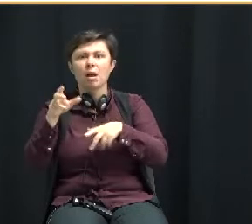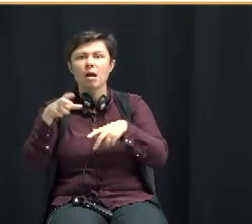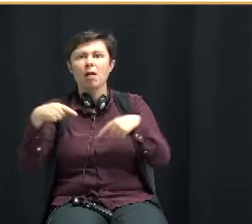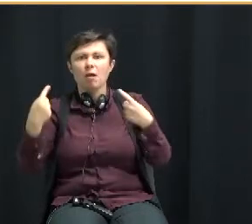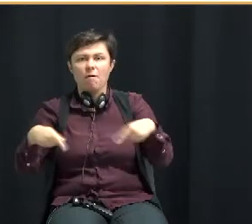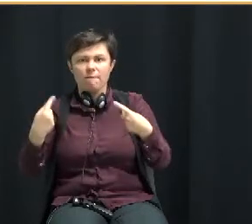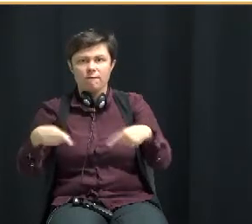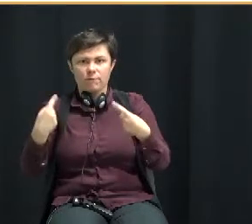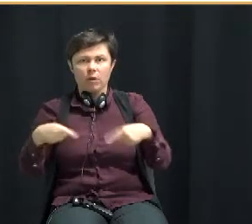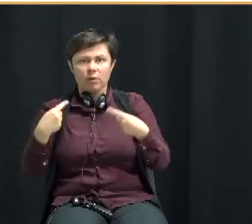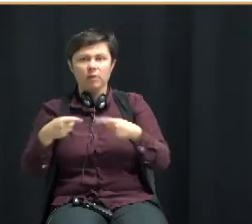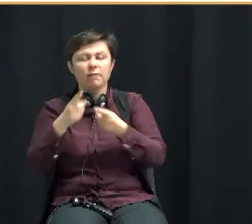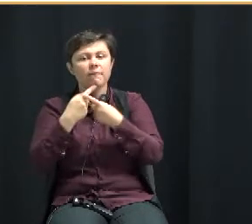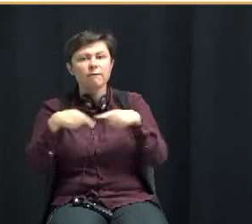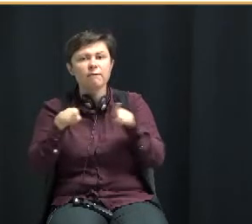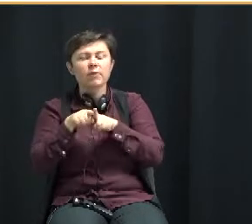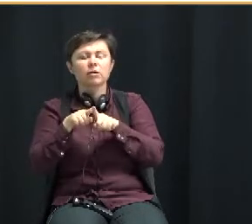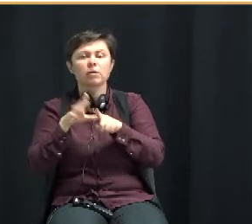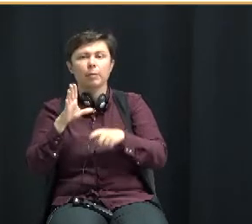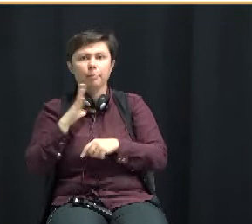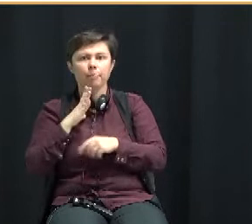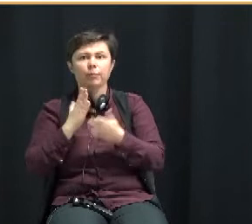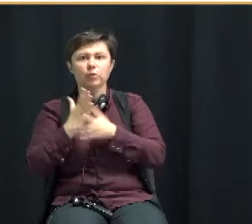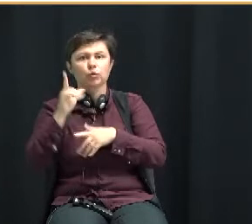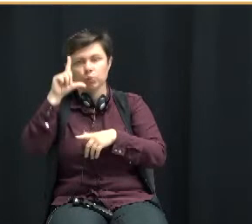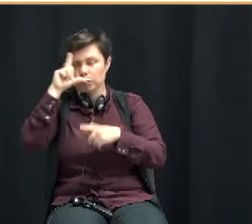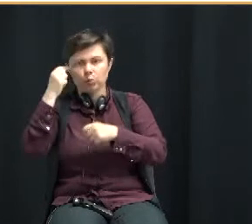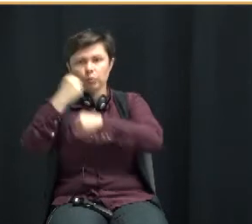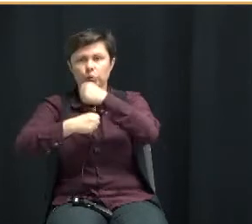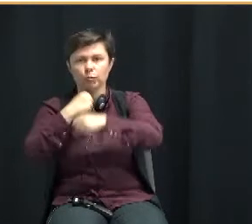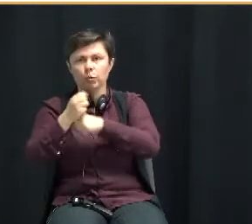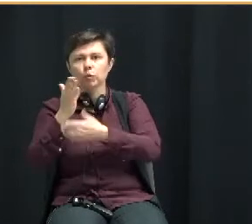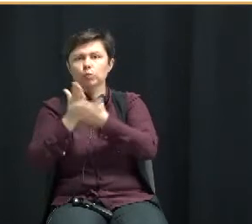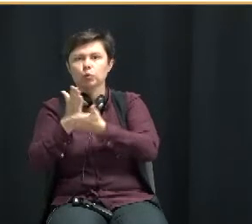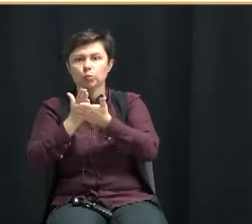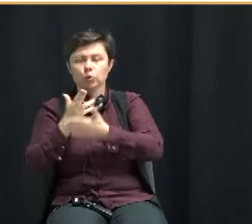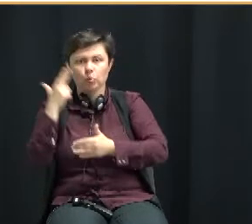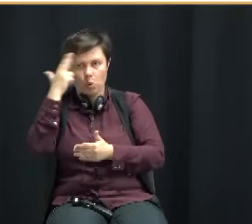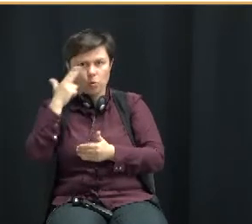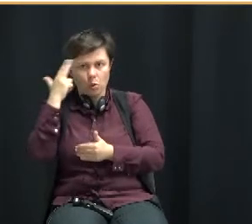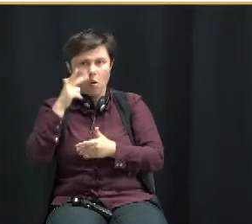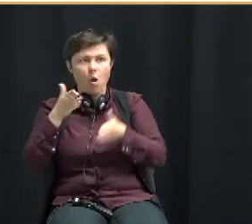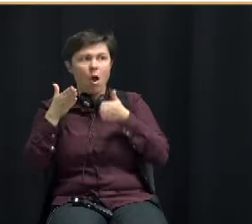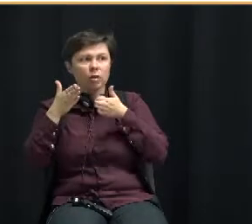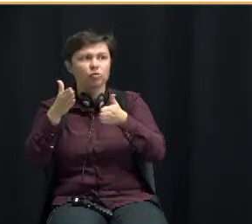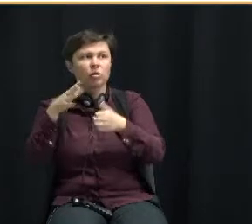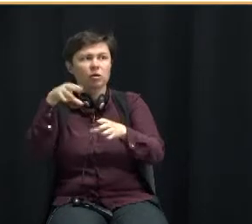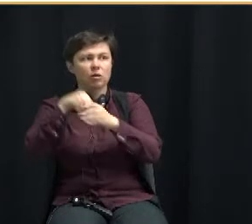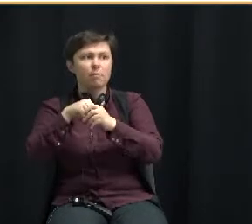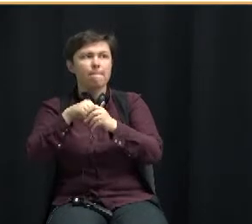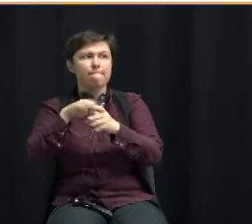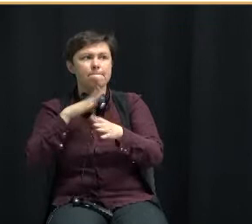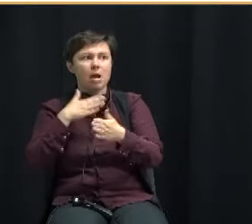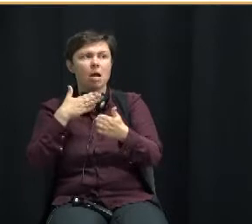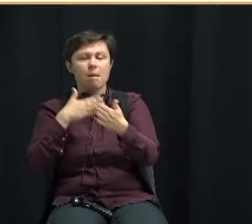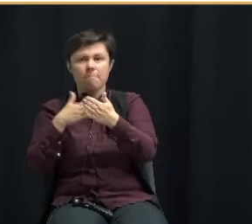path on people for wheelchairs. It was made by workers of a social community.